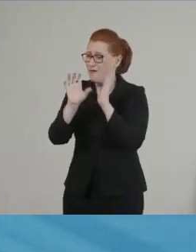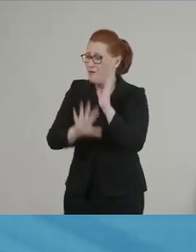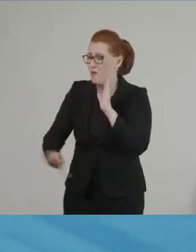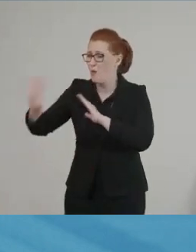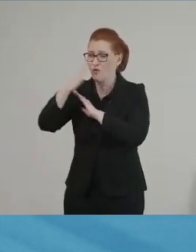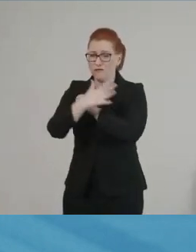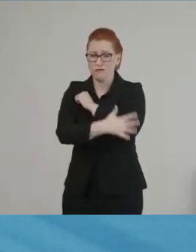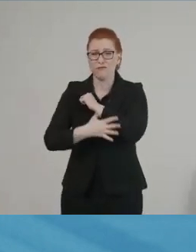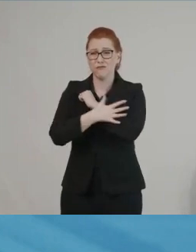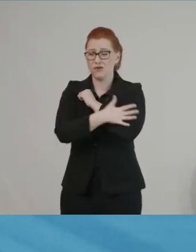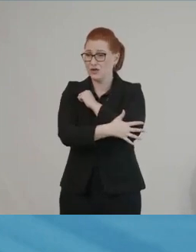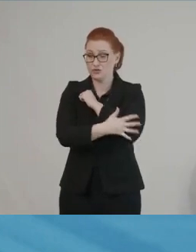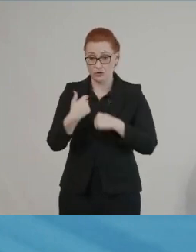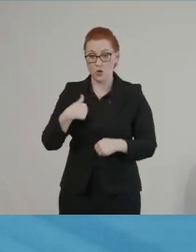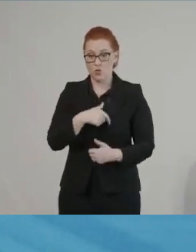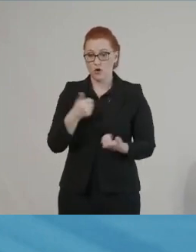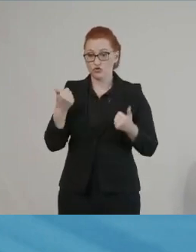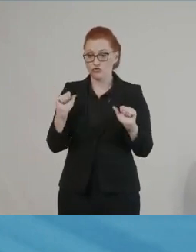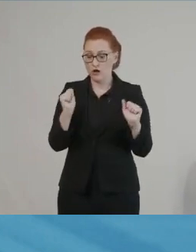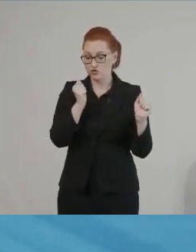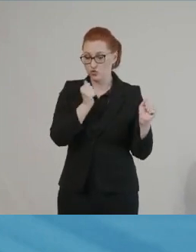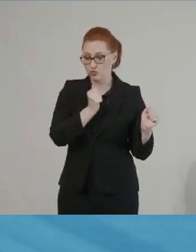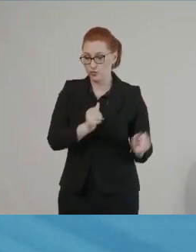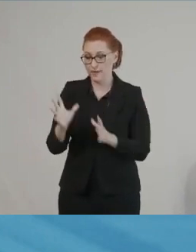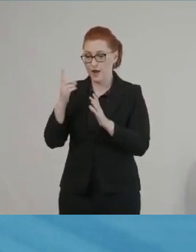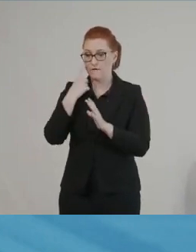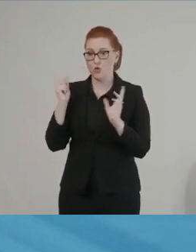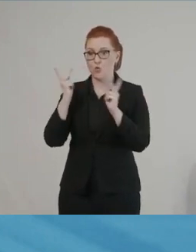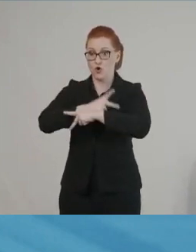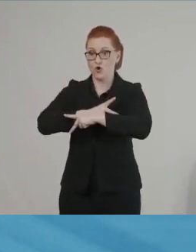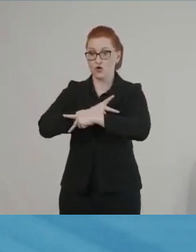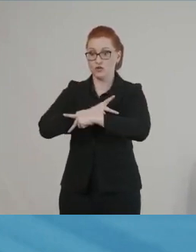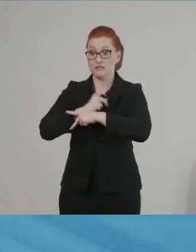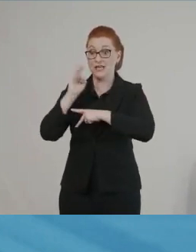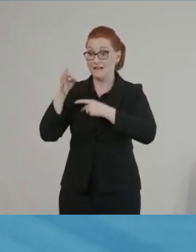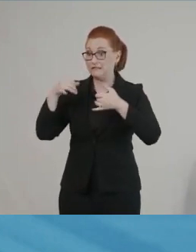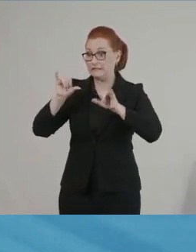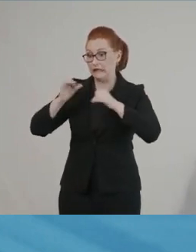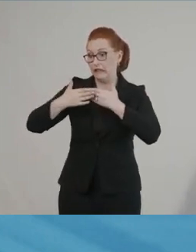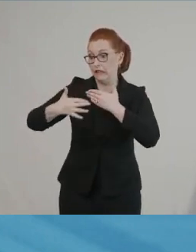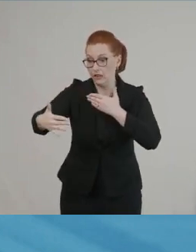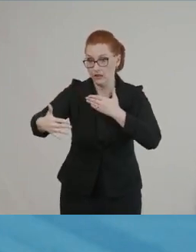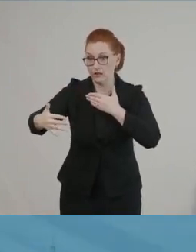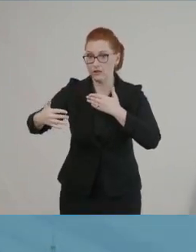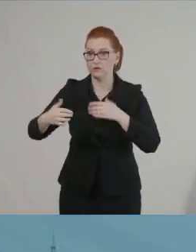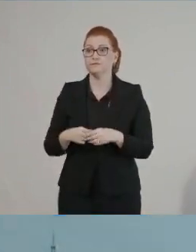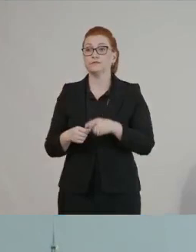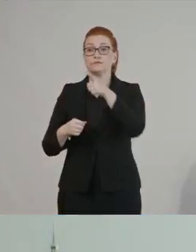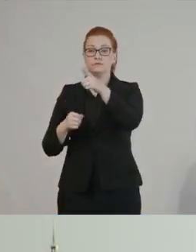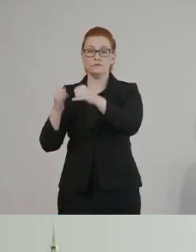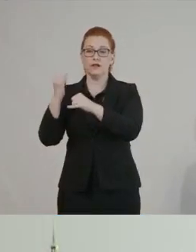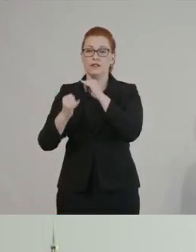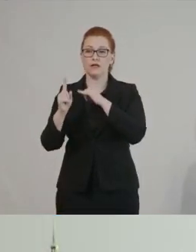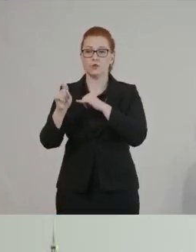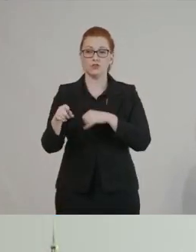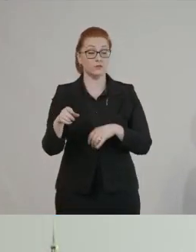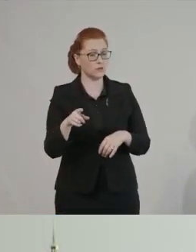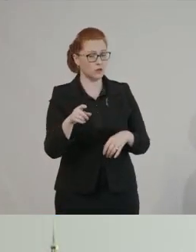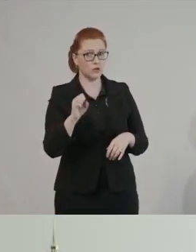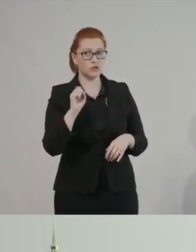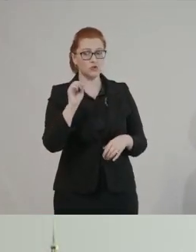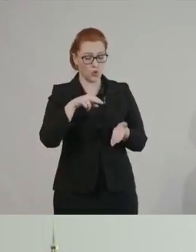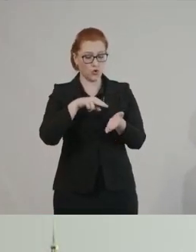the worst if, in fact, it is in front of us and not behind us. Peter, go ahead, last question. So, Dr. Chris, are these deaths in the nursing